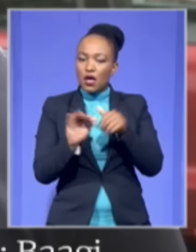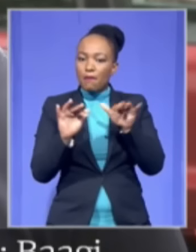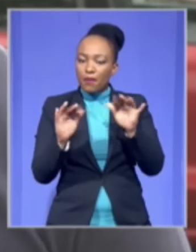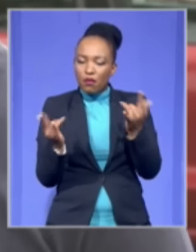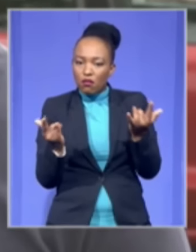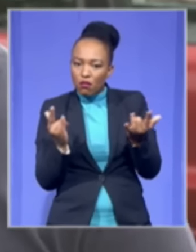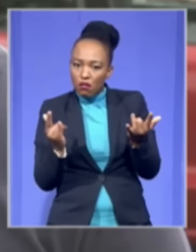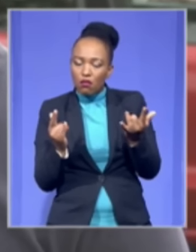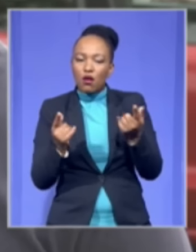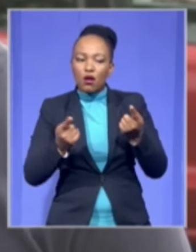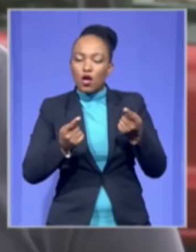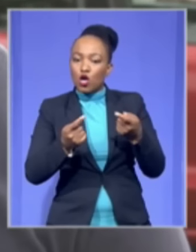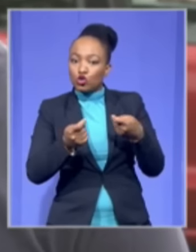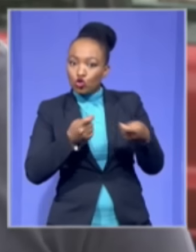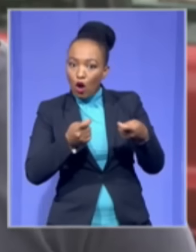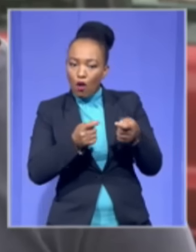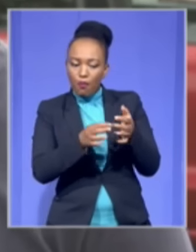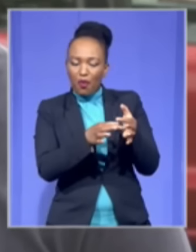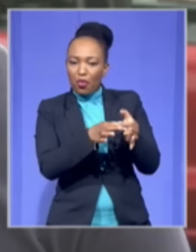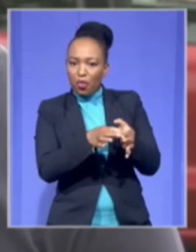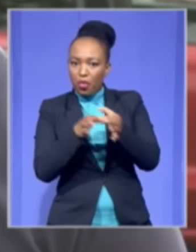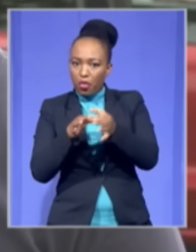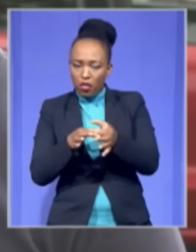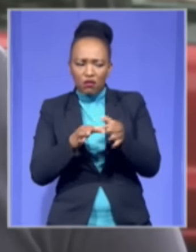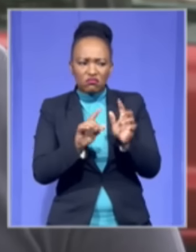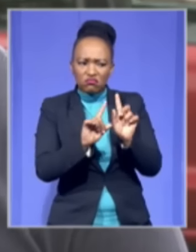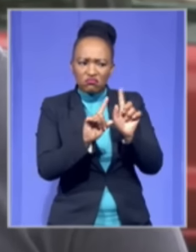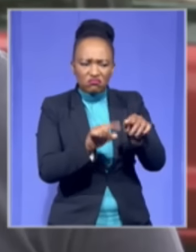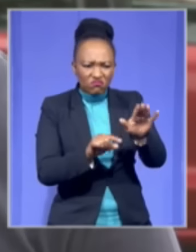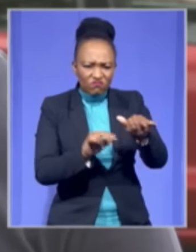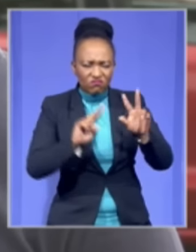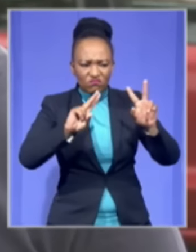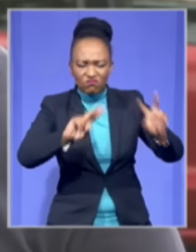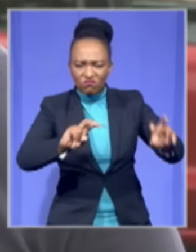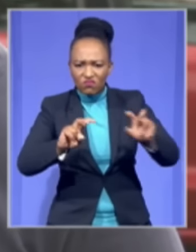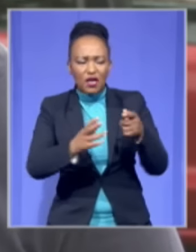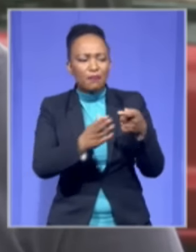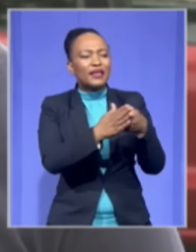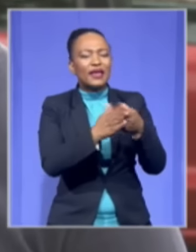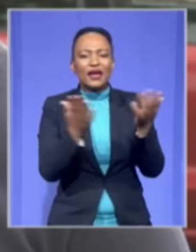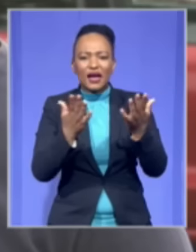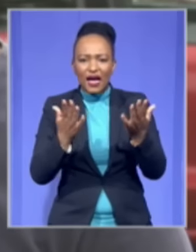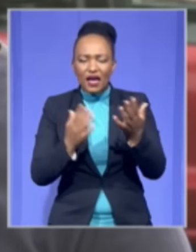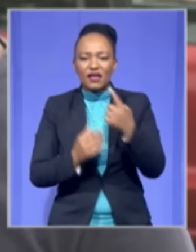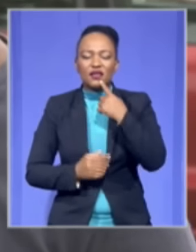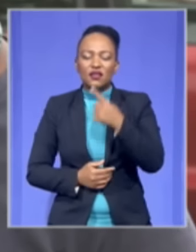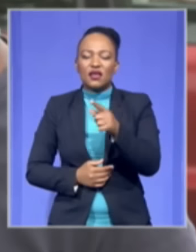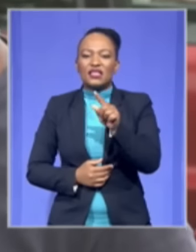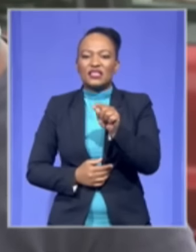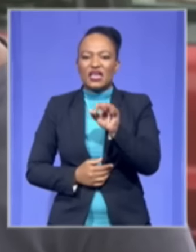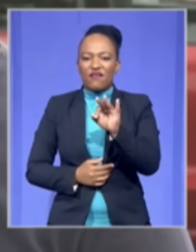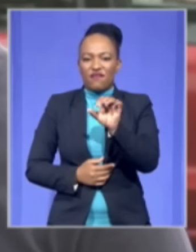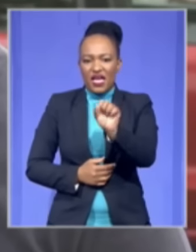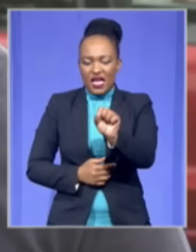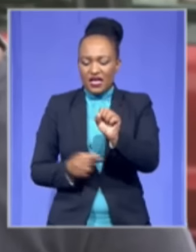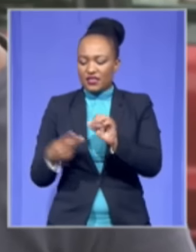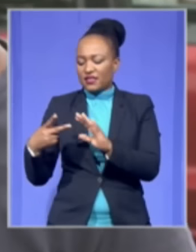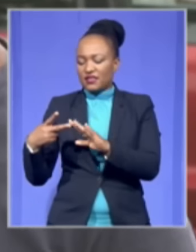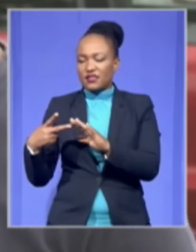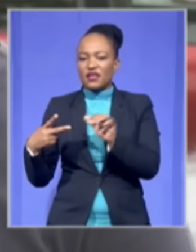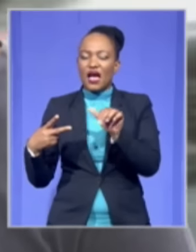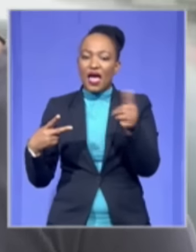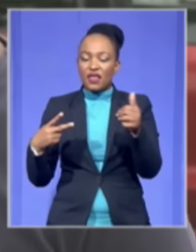shop owners tse di rekisa dijo re ba botsa ba di reka kae ba hlalositse gore ba di reka mona TFS and other places tse tshwanang le